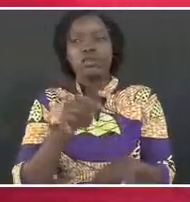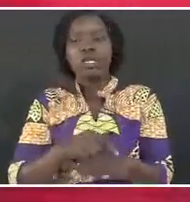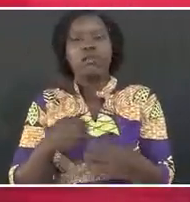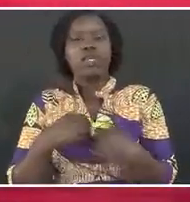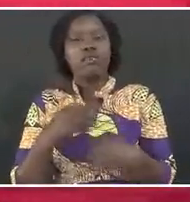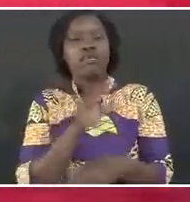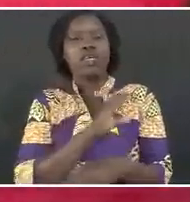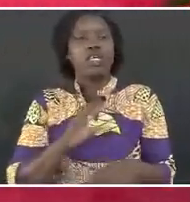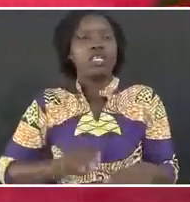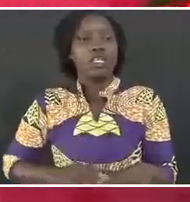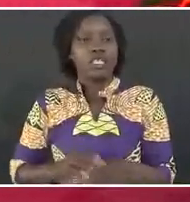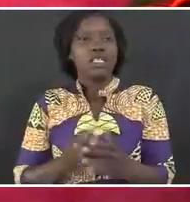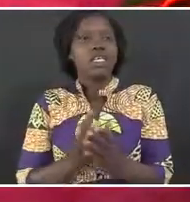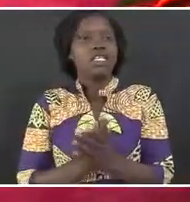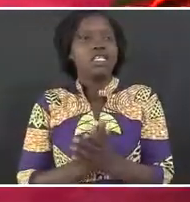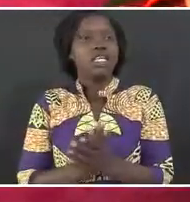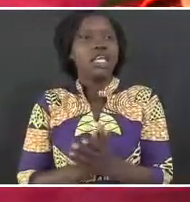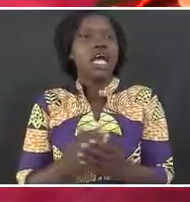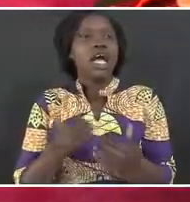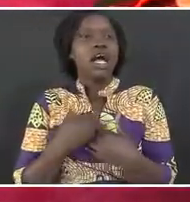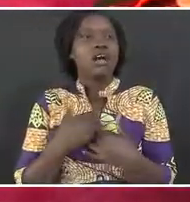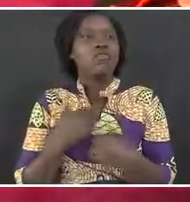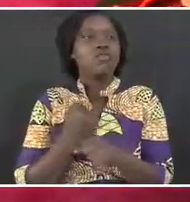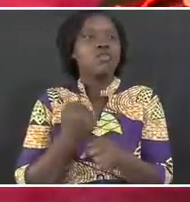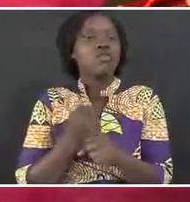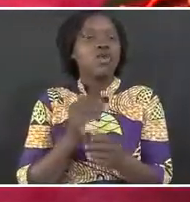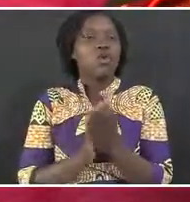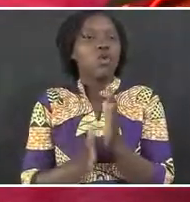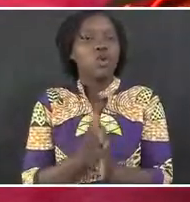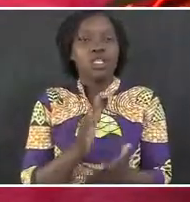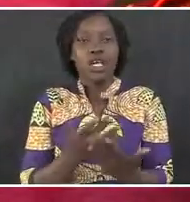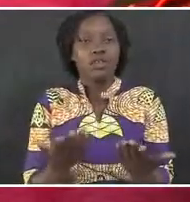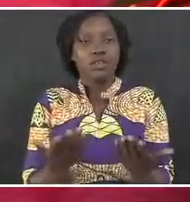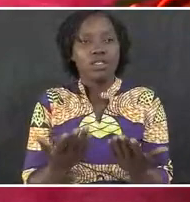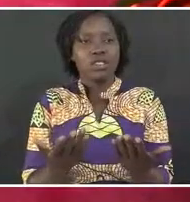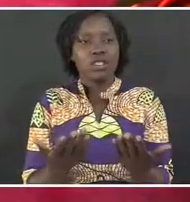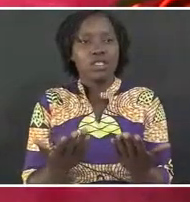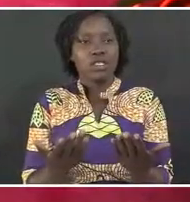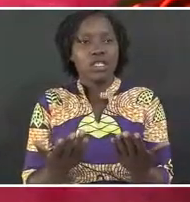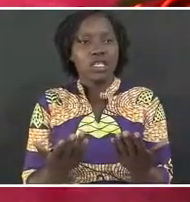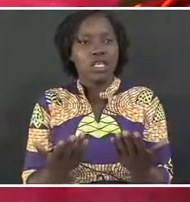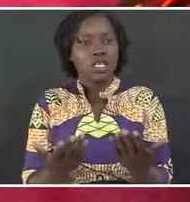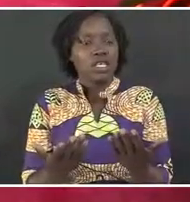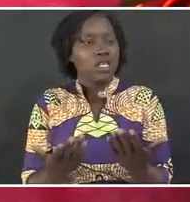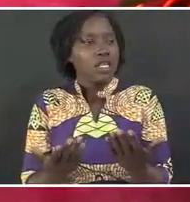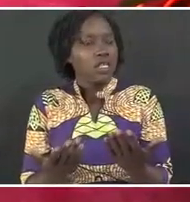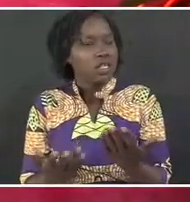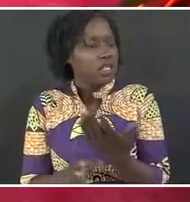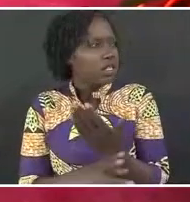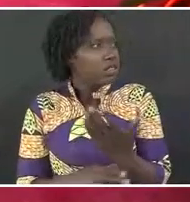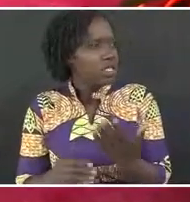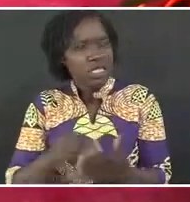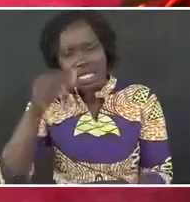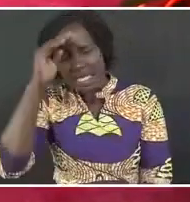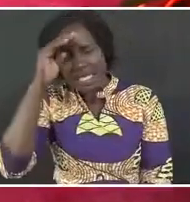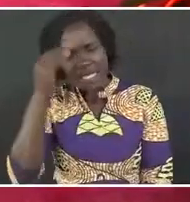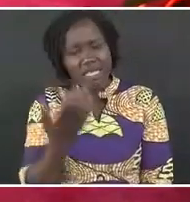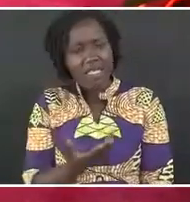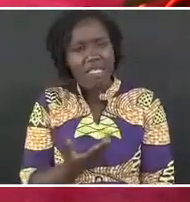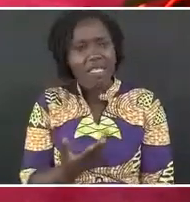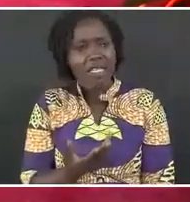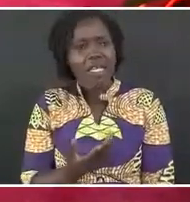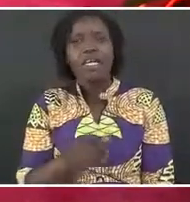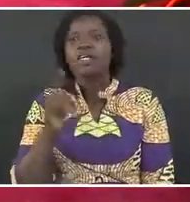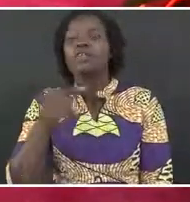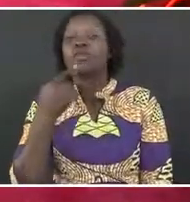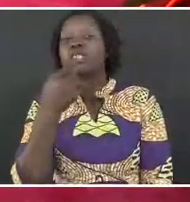Christ, they have to do without drinking. See, that is the main problem in Central now. Ulevi, sindio. You